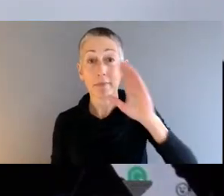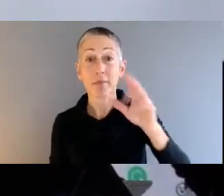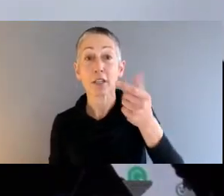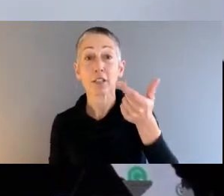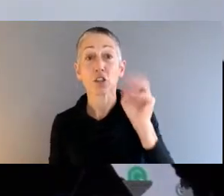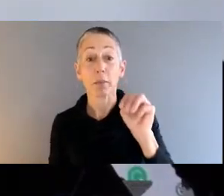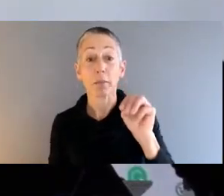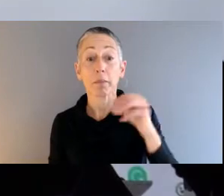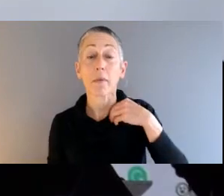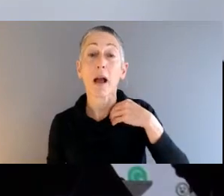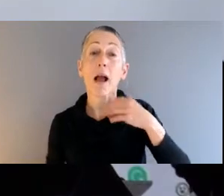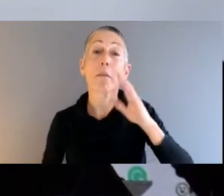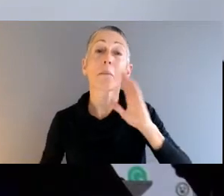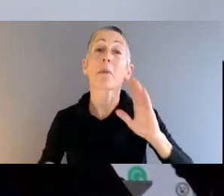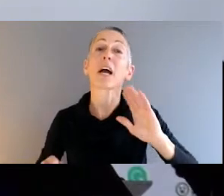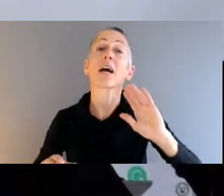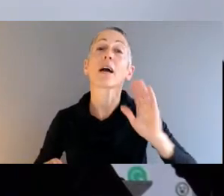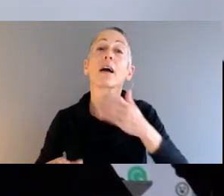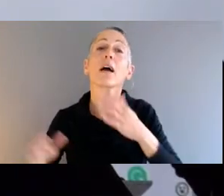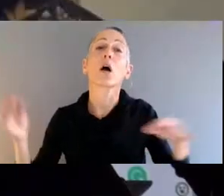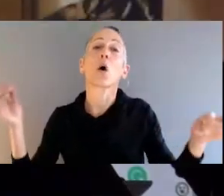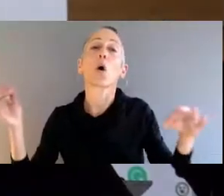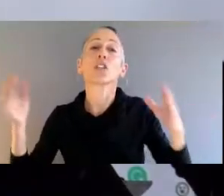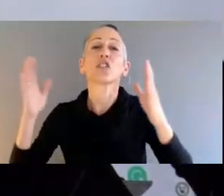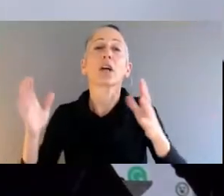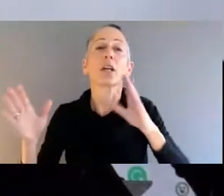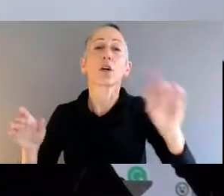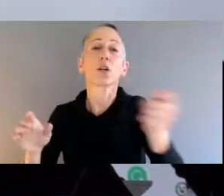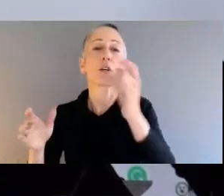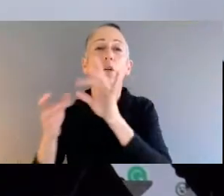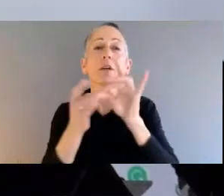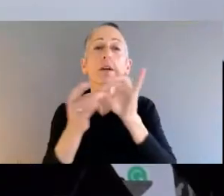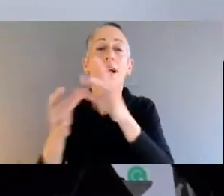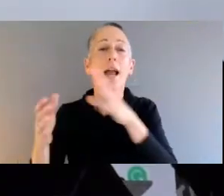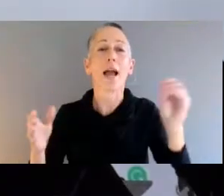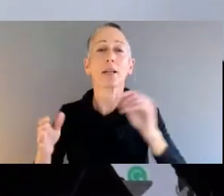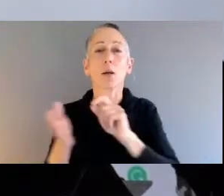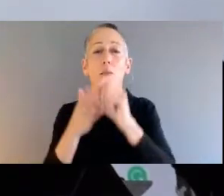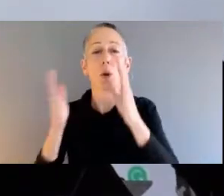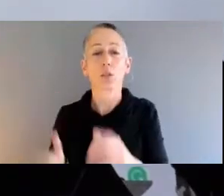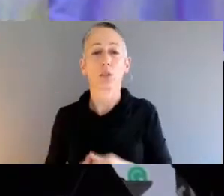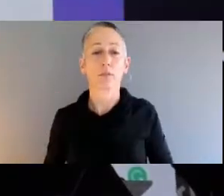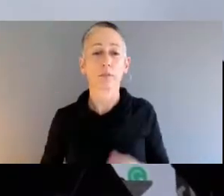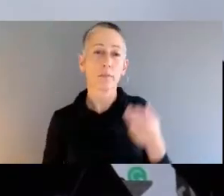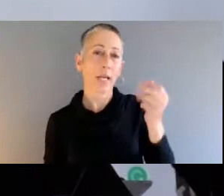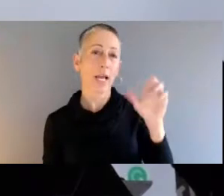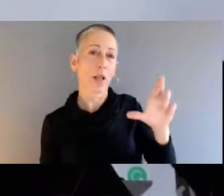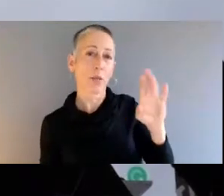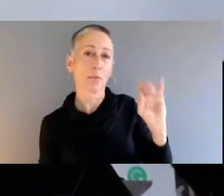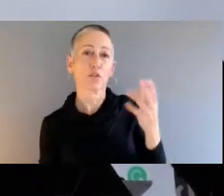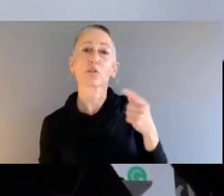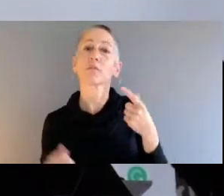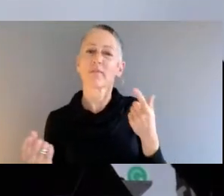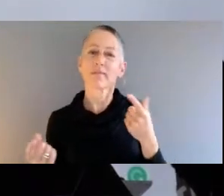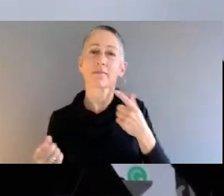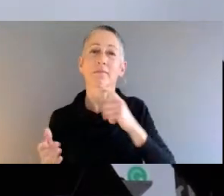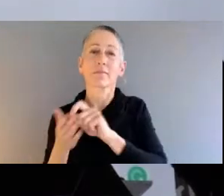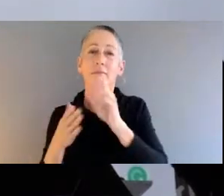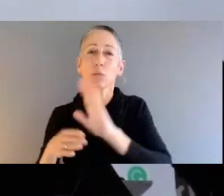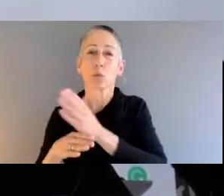Orchestrator and composer based in London, England. Hi, my name is Sheila Ramesh, and I'm a composer and music director. Hi, my name's Lauren Taslitz.